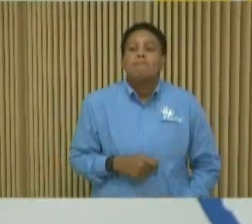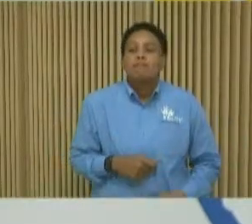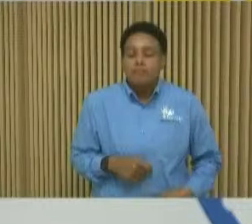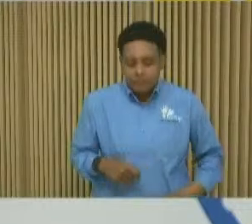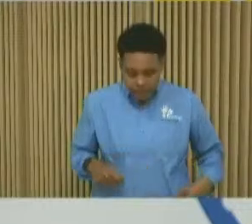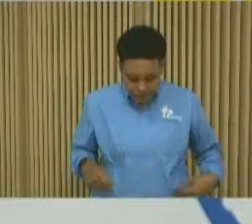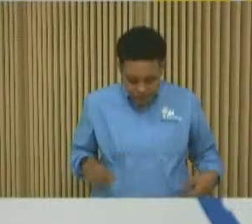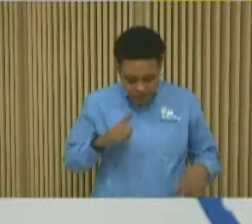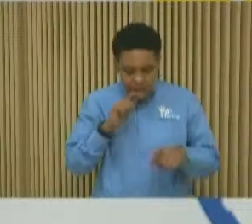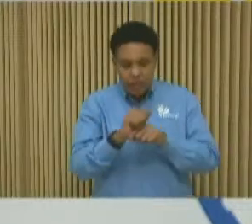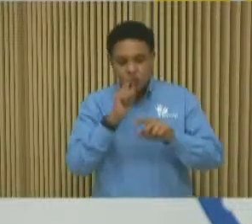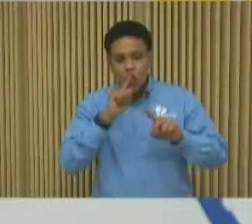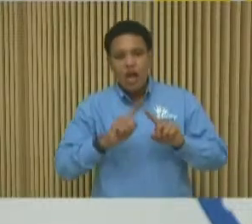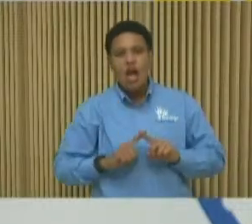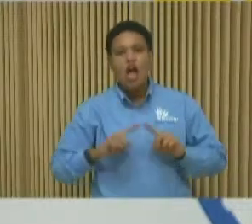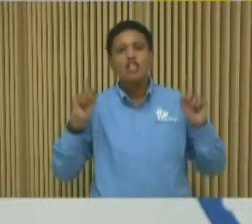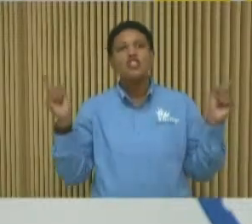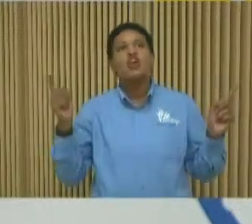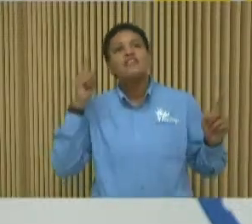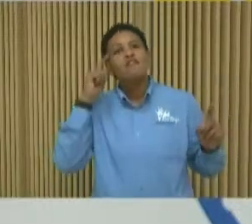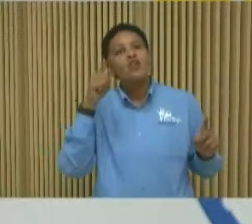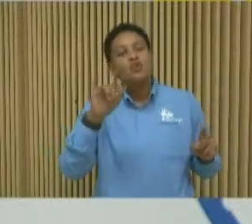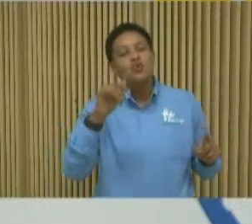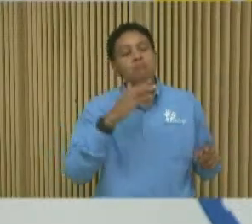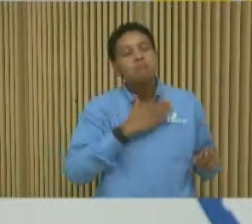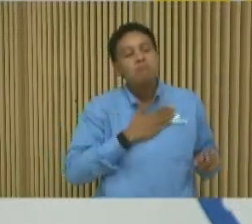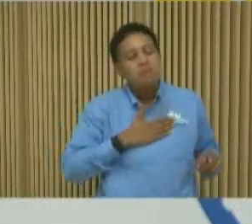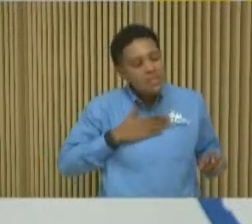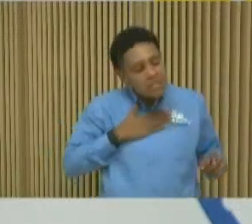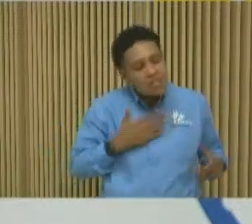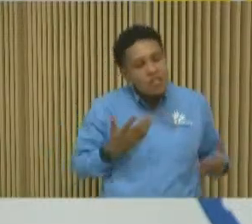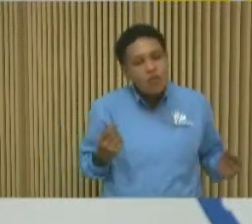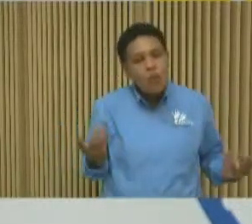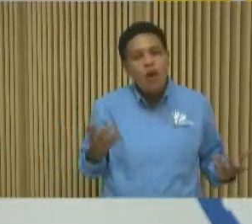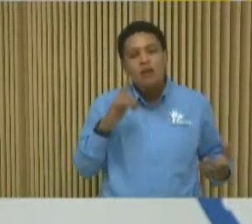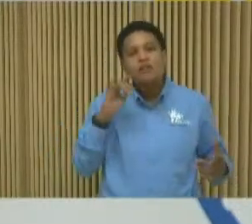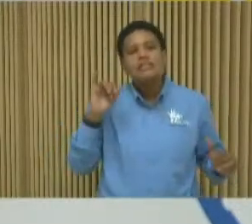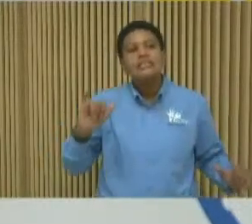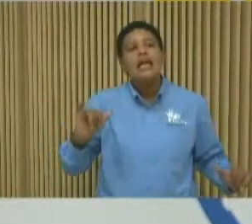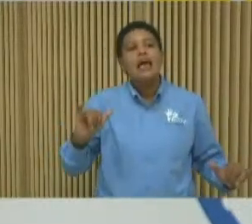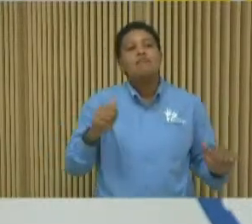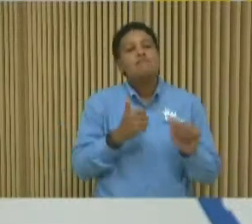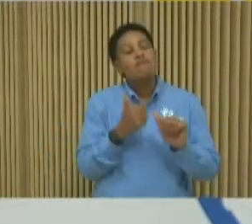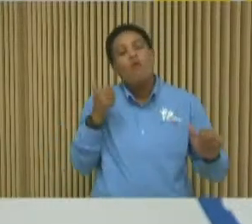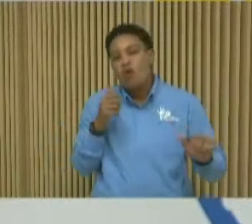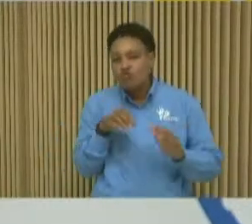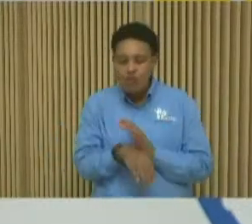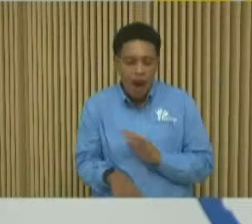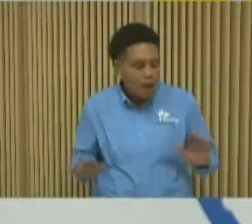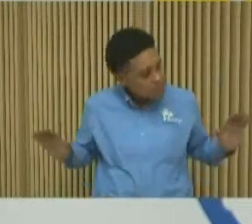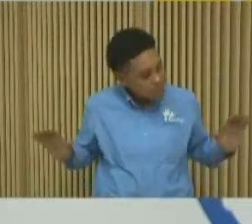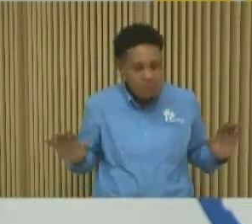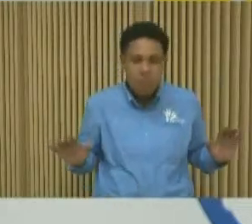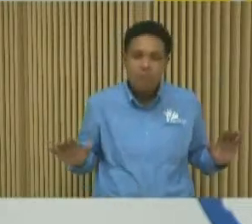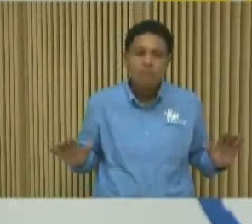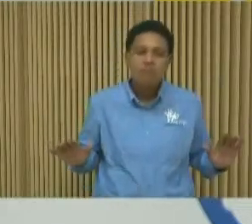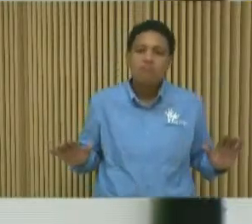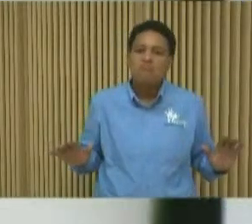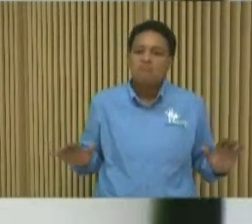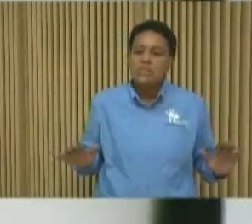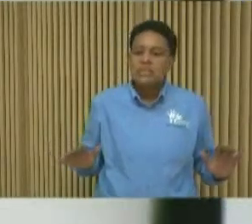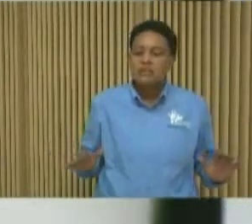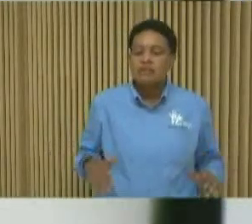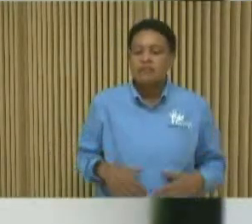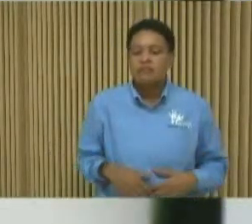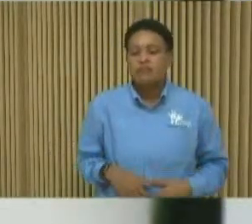an alternative for you guys. Just please stay away from crime. Right. But contentious. Well, instead